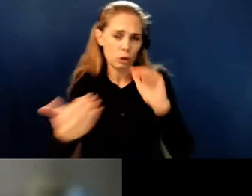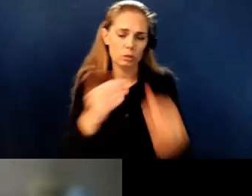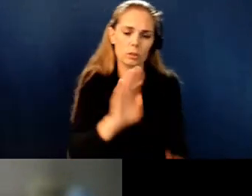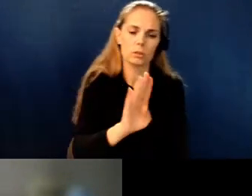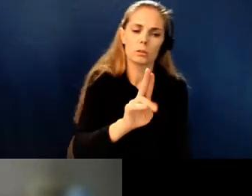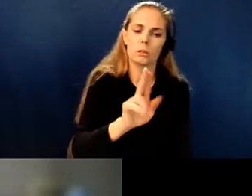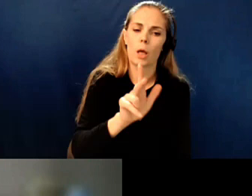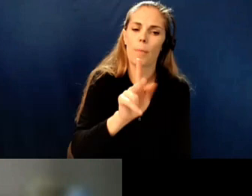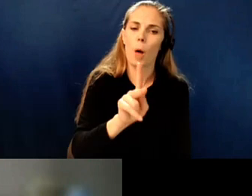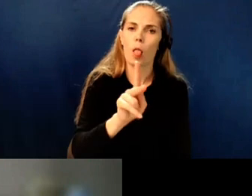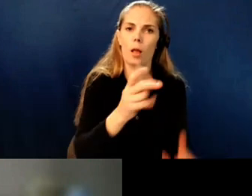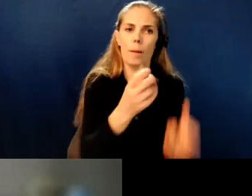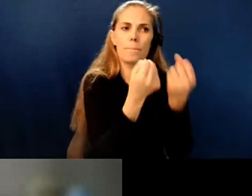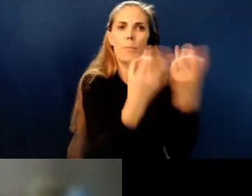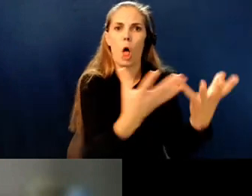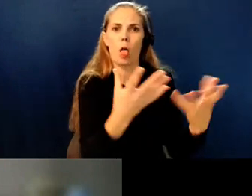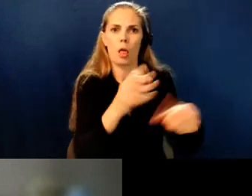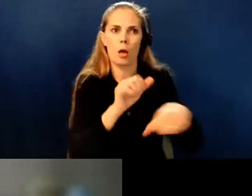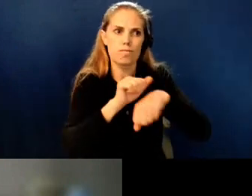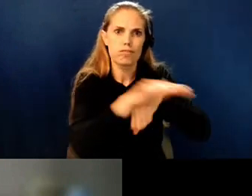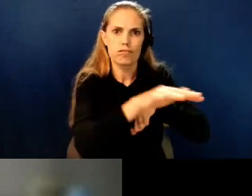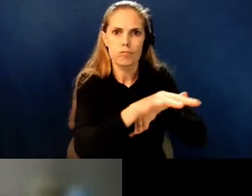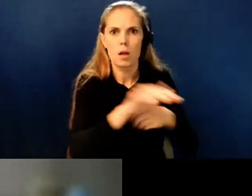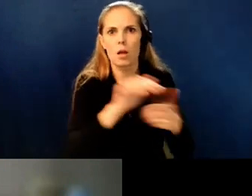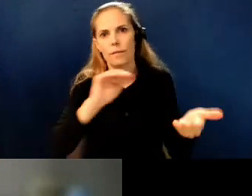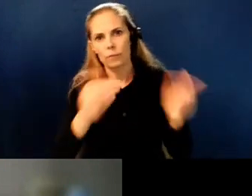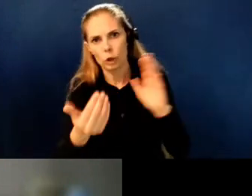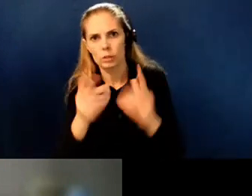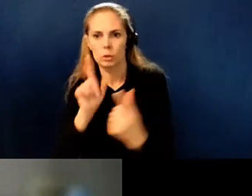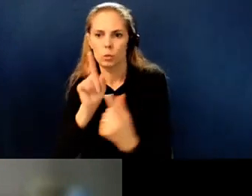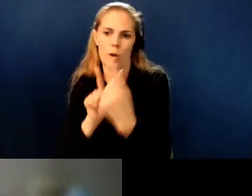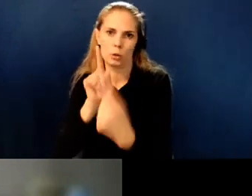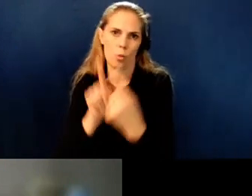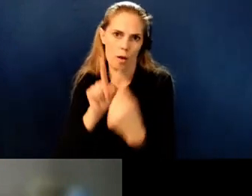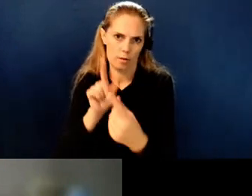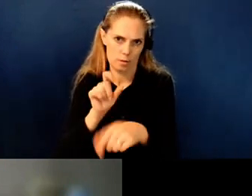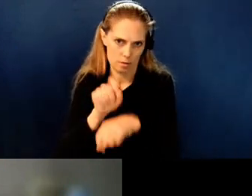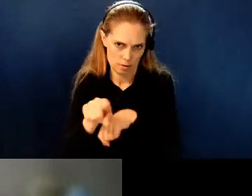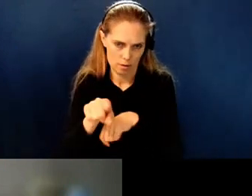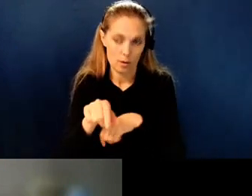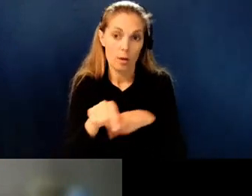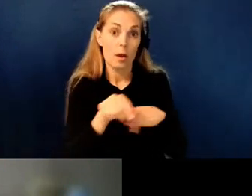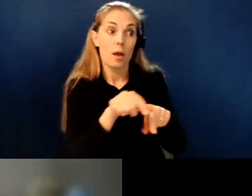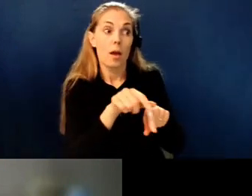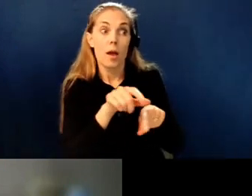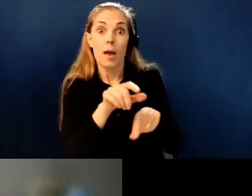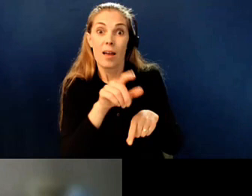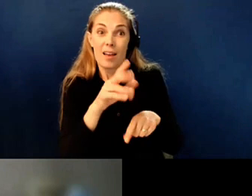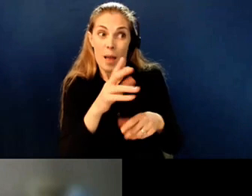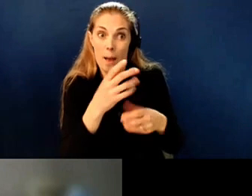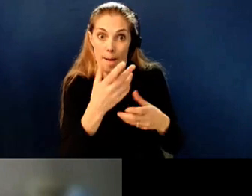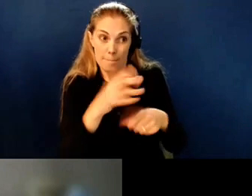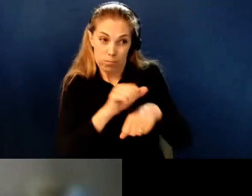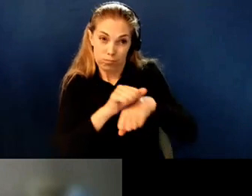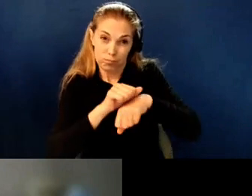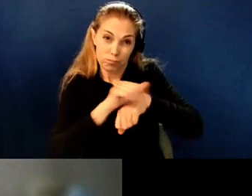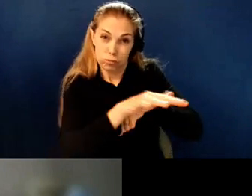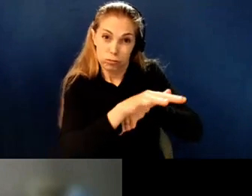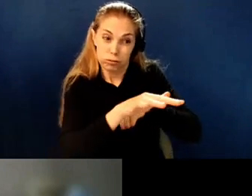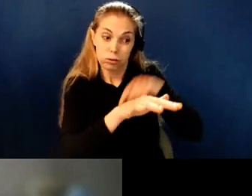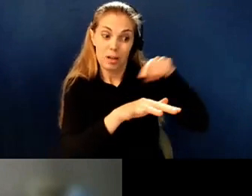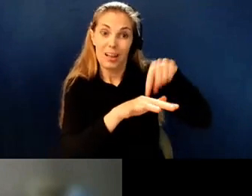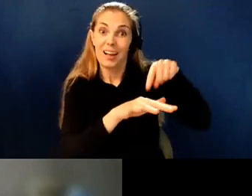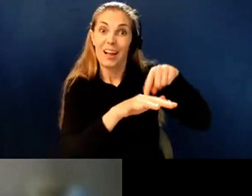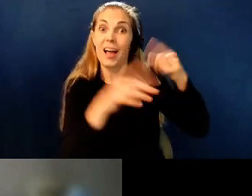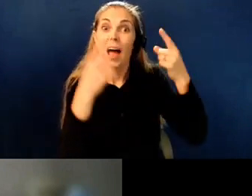which is one-to-one. So as soon as you get into mass texting, you get into the issues with spamming. Because, right, you send